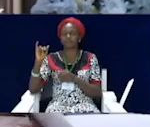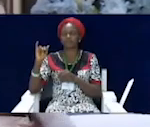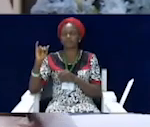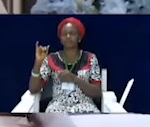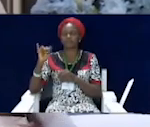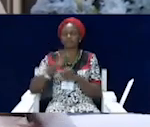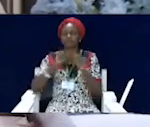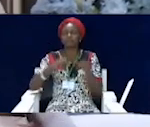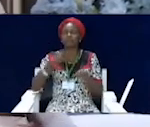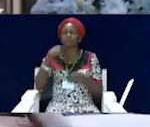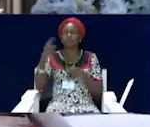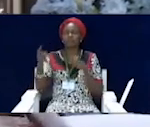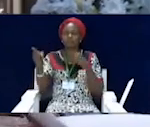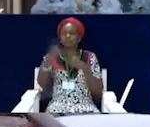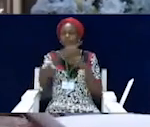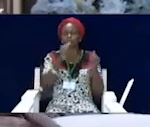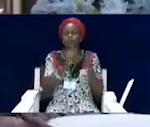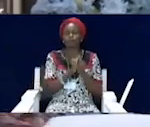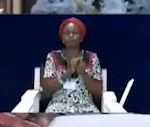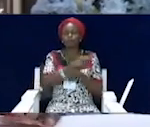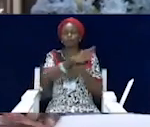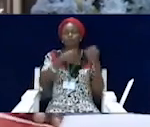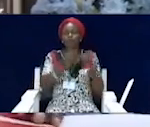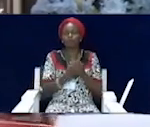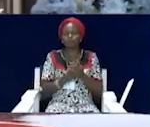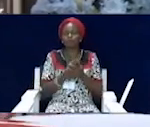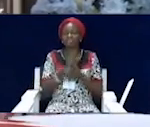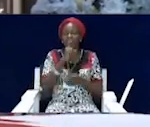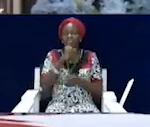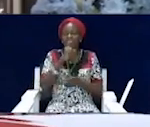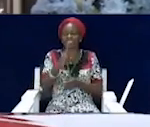I can tell you with all certainty